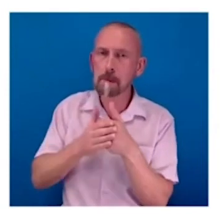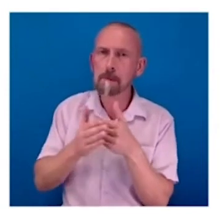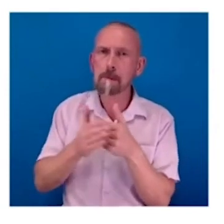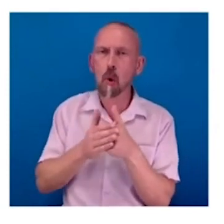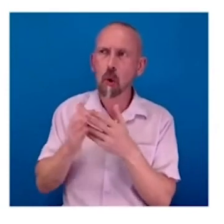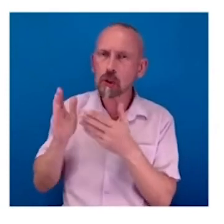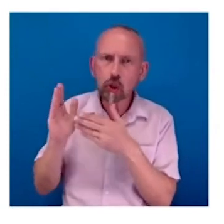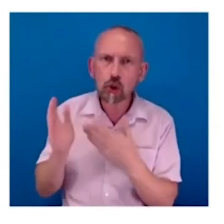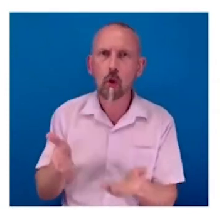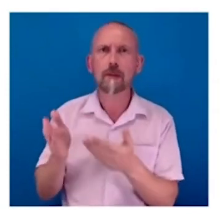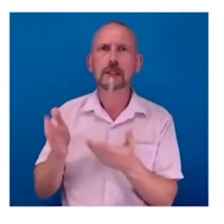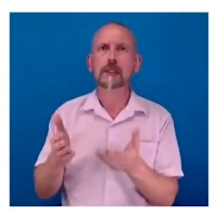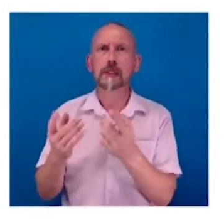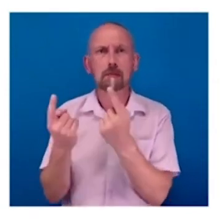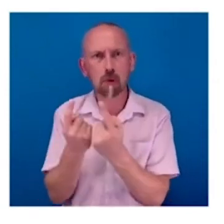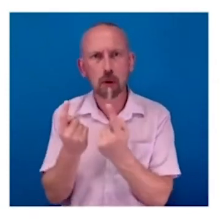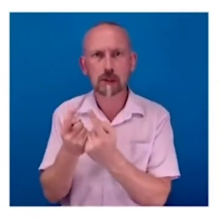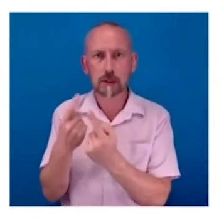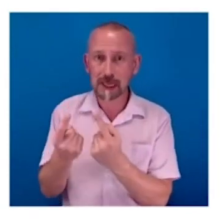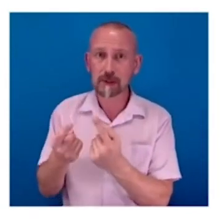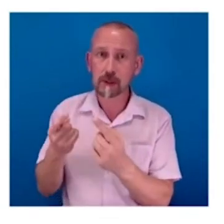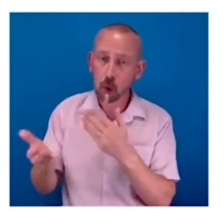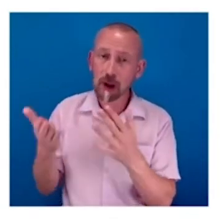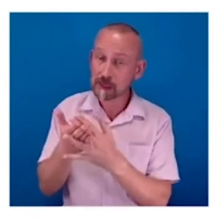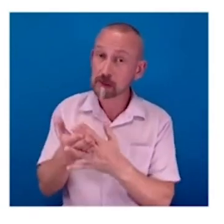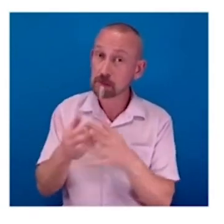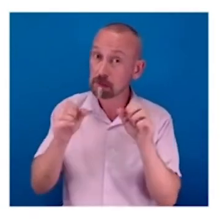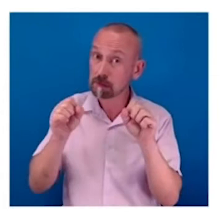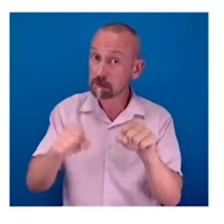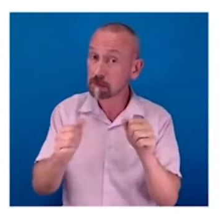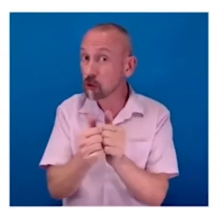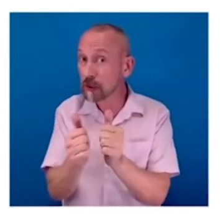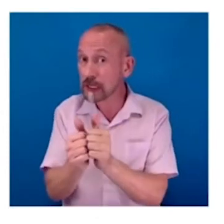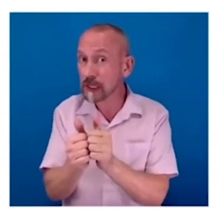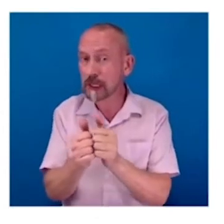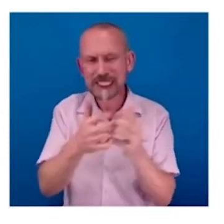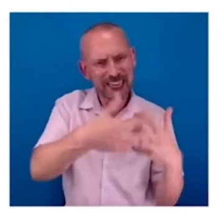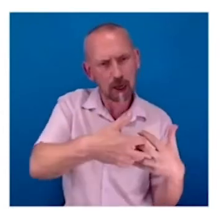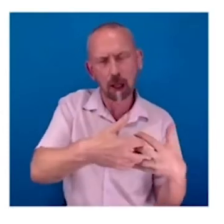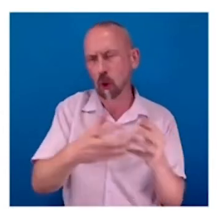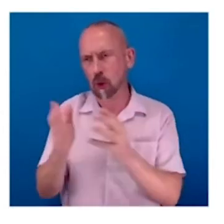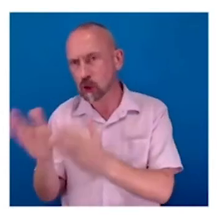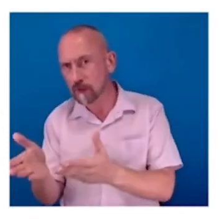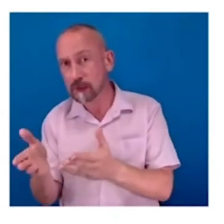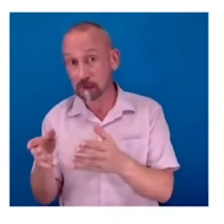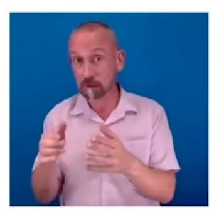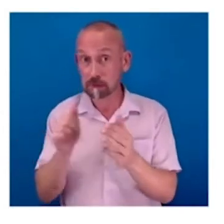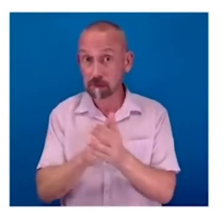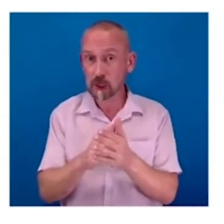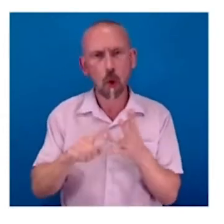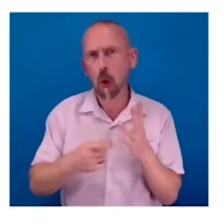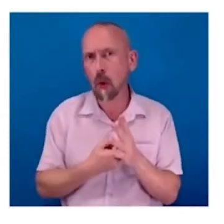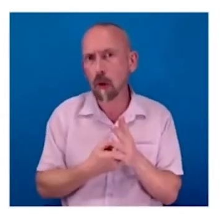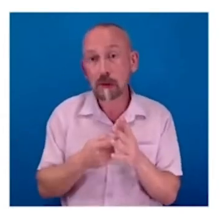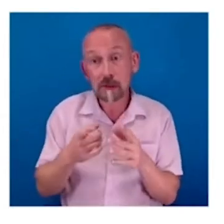and products more accessible? Are we seeing that shift? It's just technical versus the service and products? Is that happening